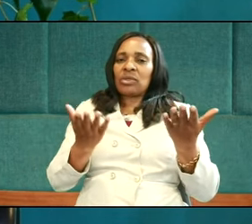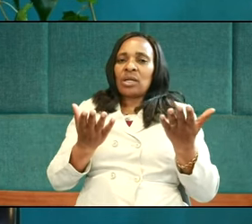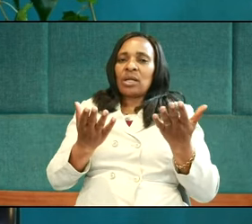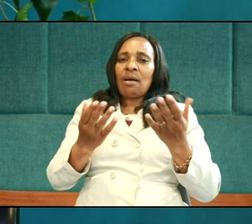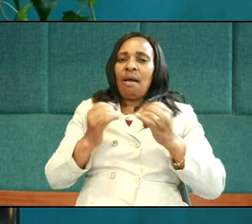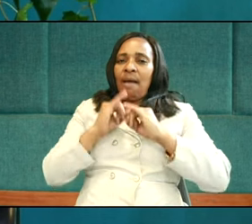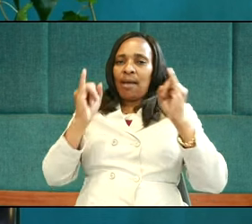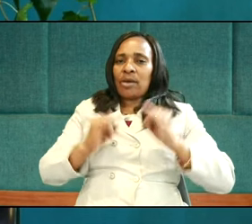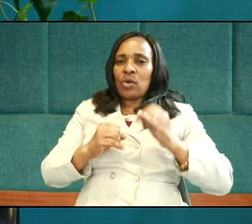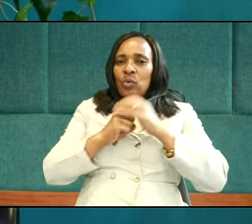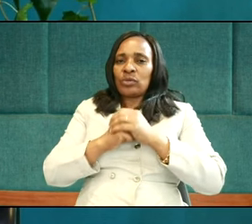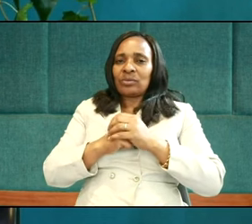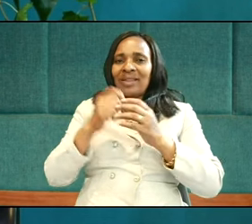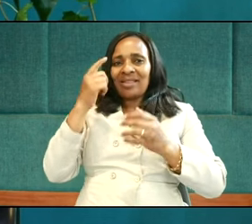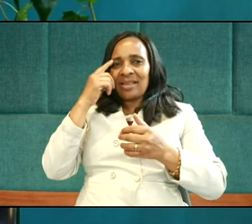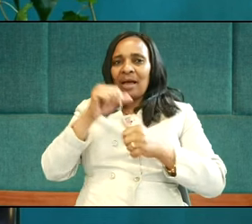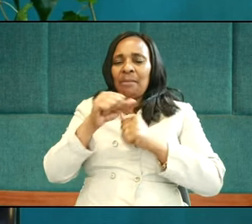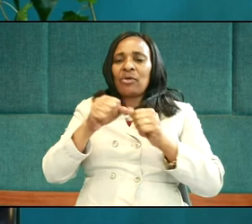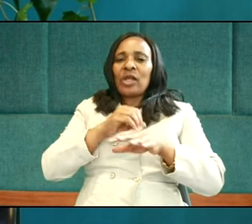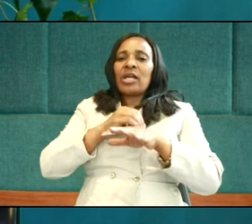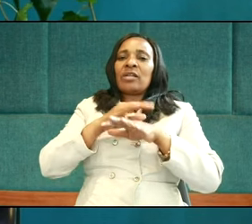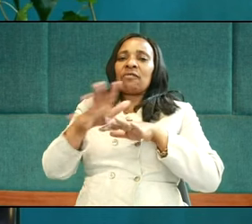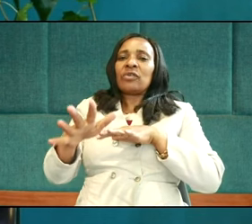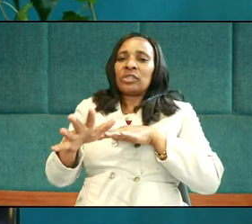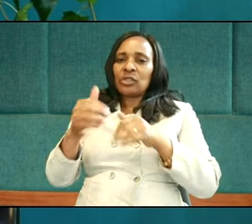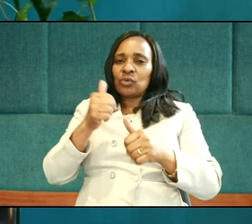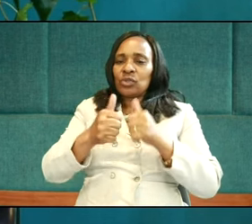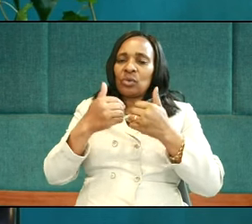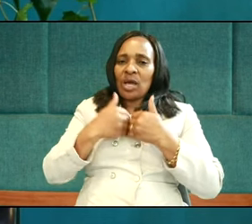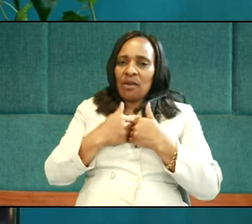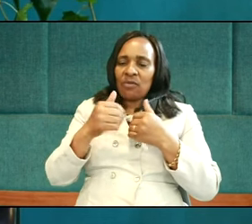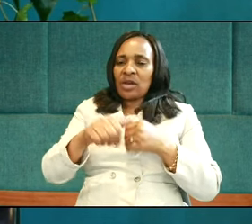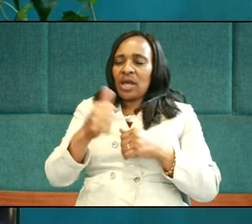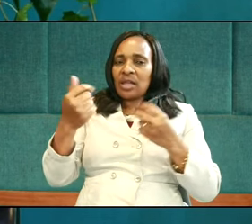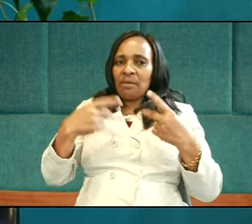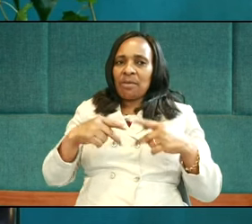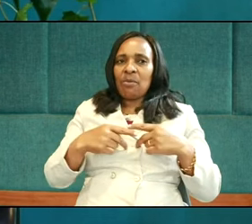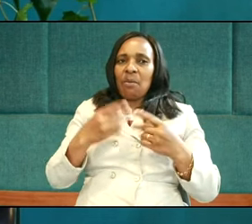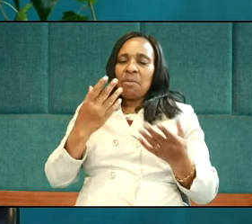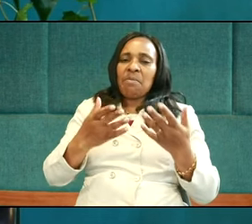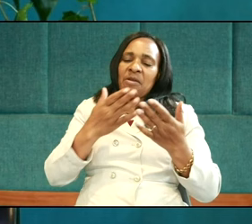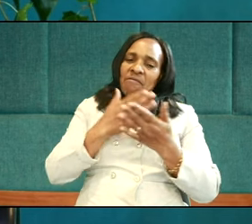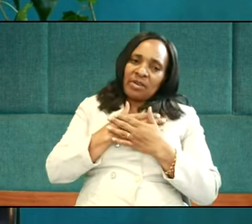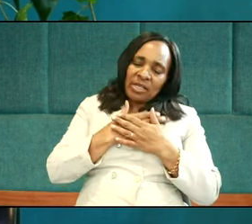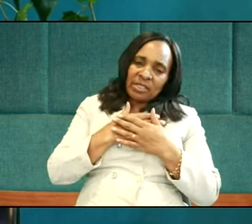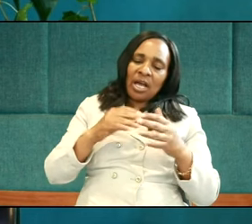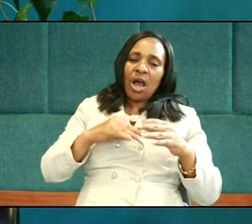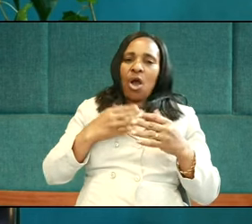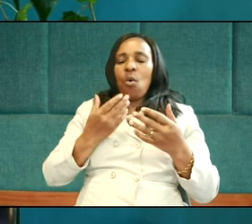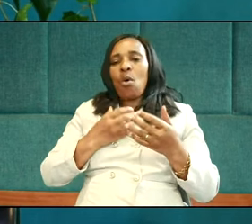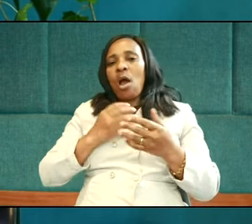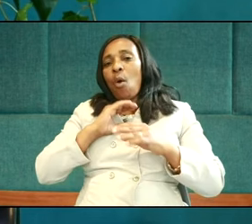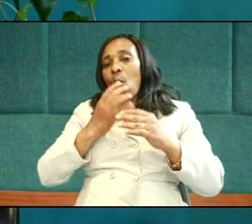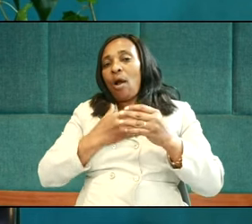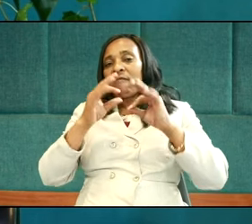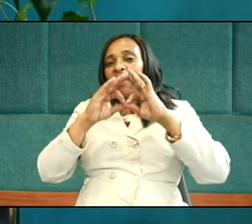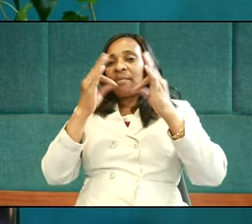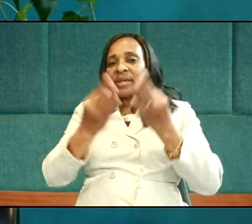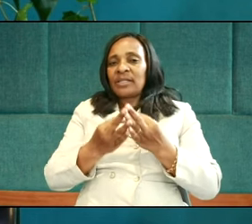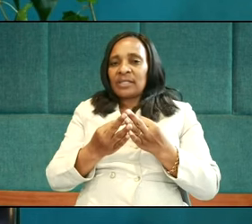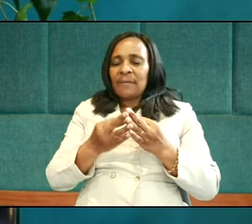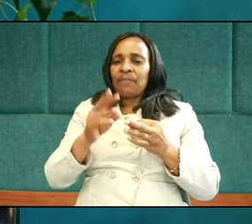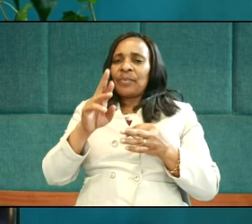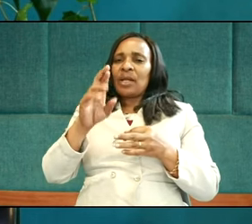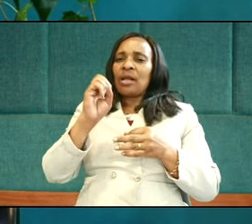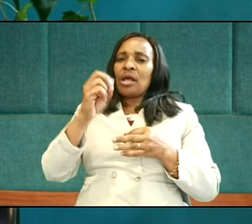to think about the influences that we have on other people, whether it's our friends or our families. Rehoboam